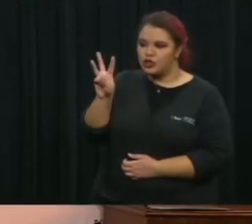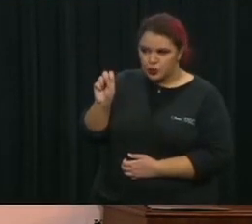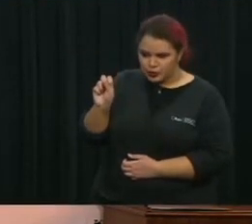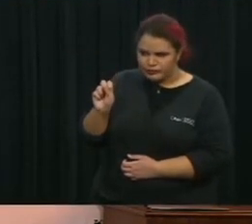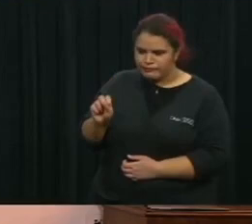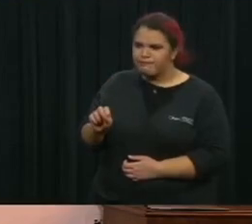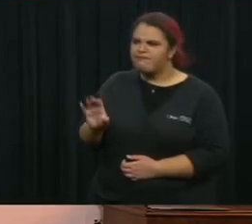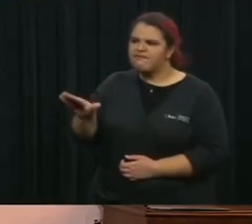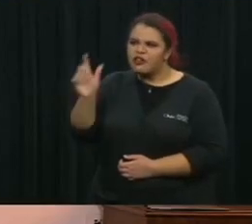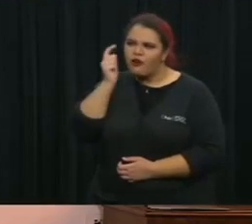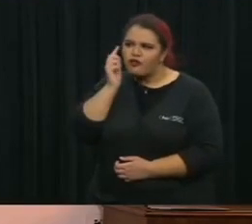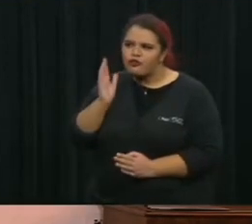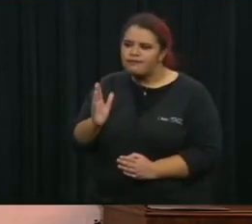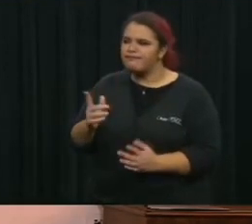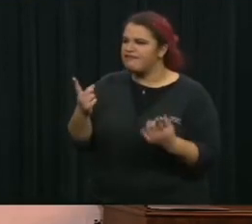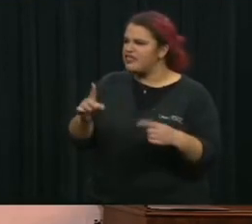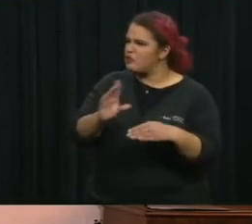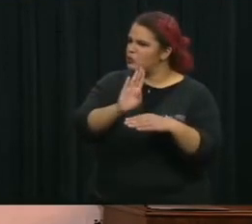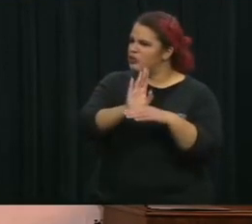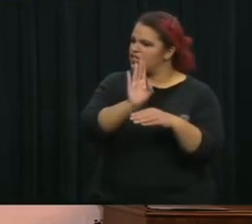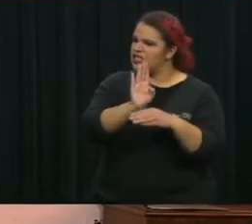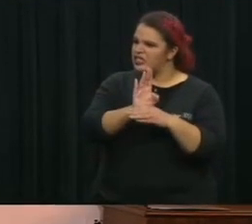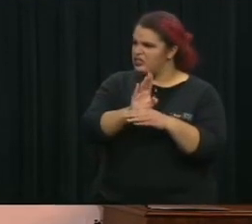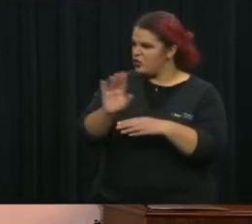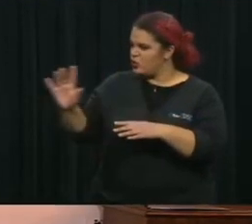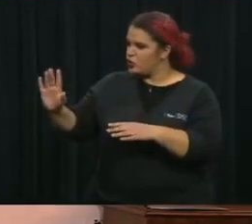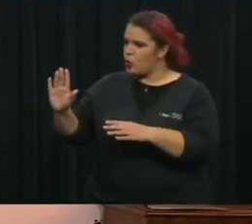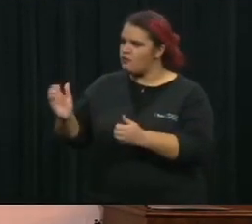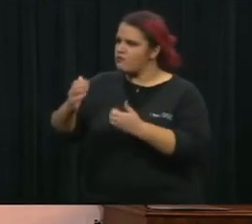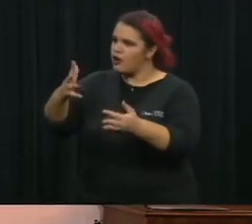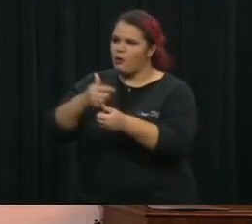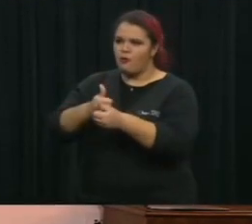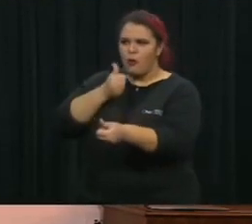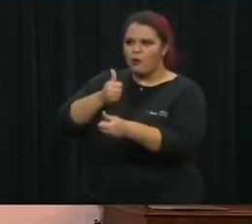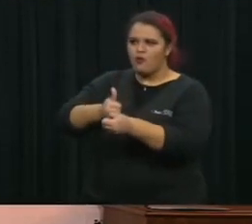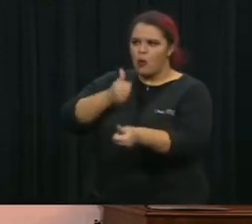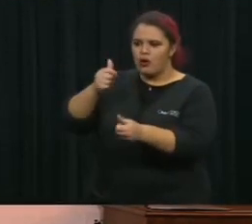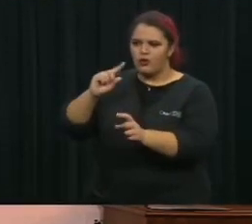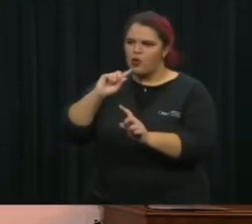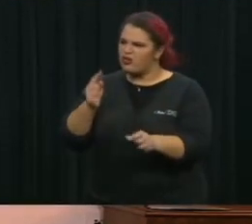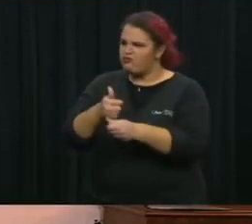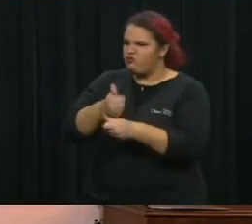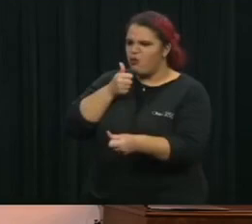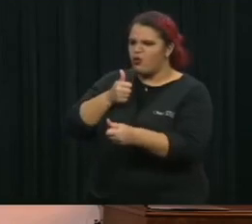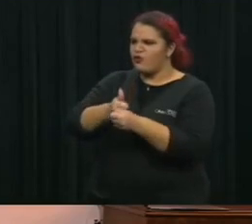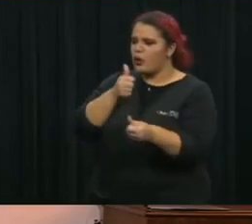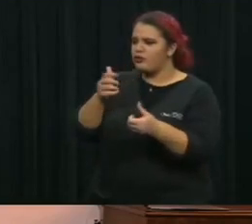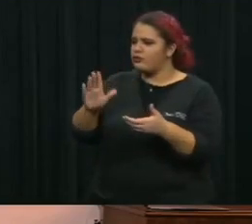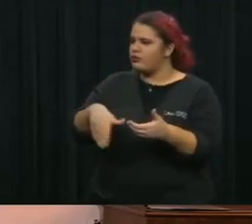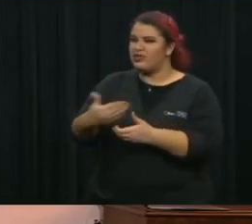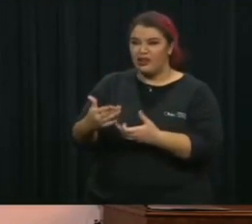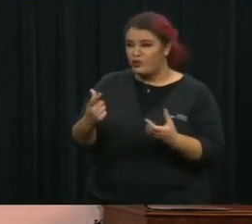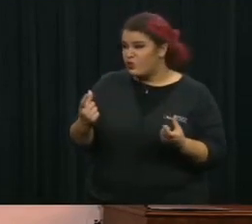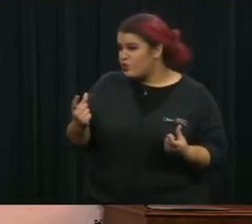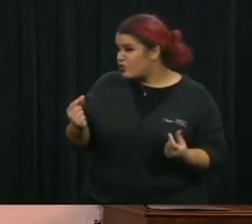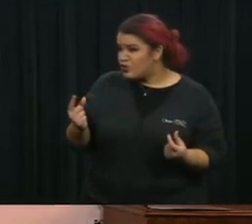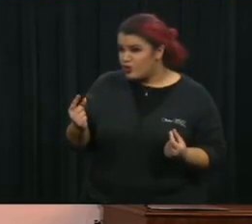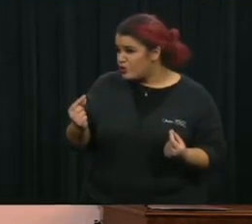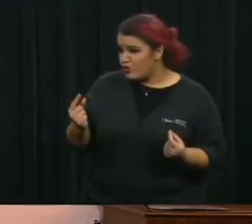continue to act in a reckless manner and they are not abiding, what is your next step? What is your next